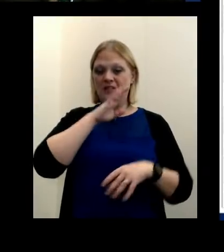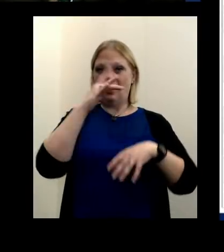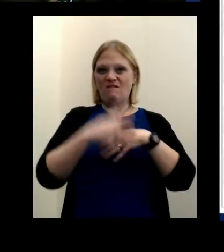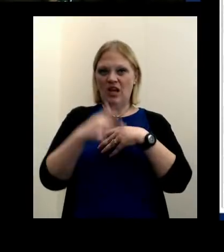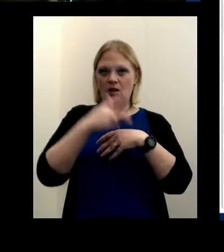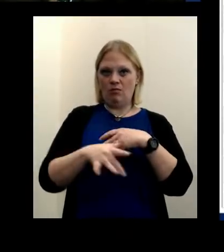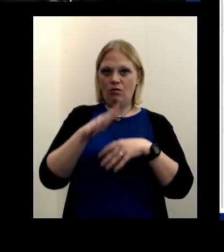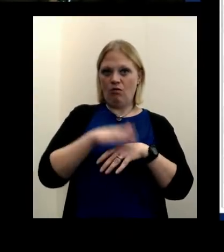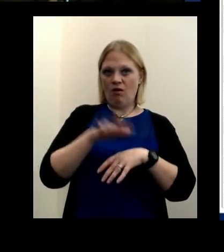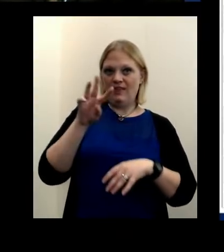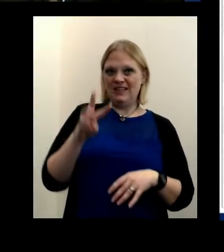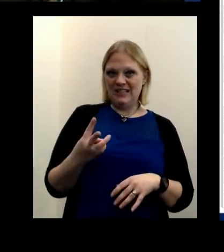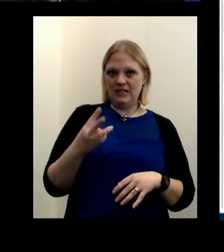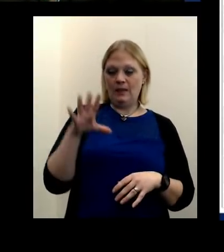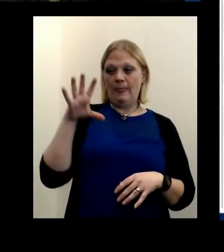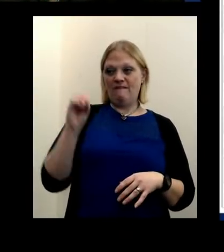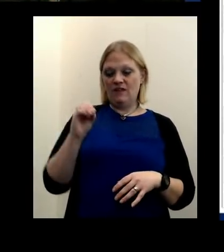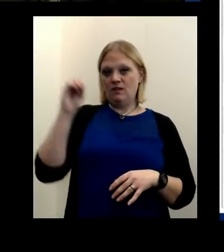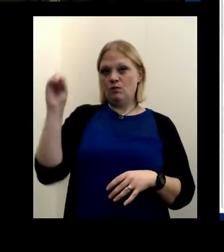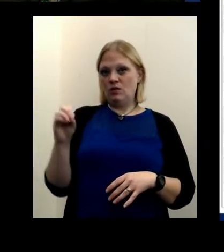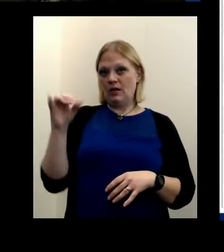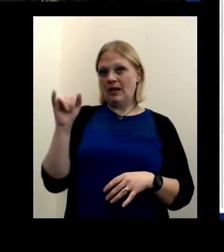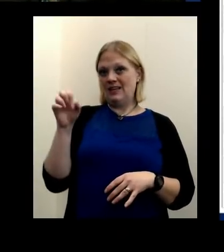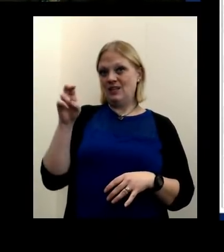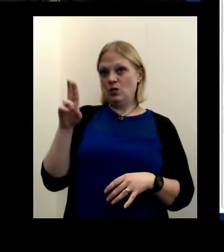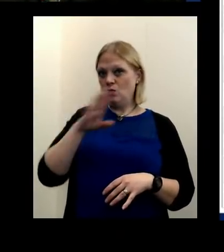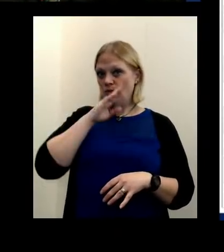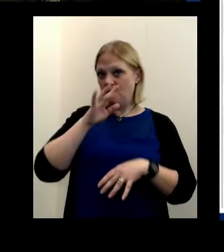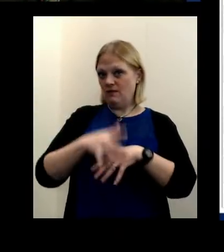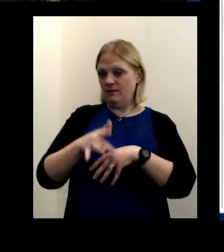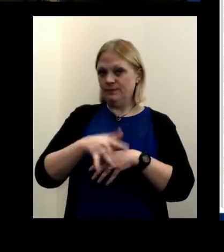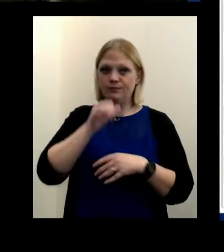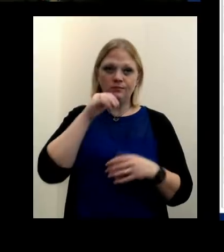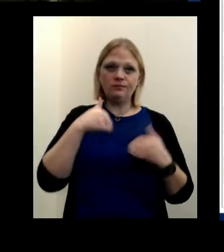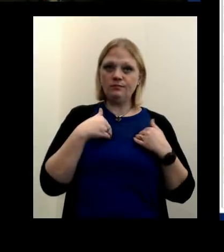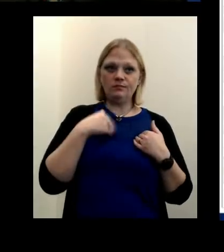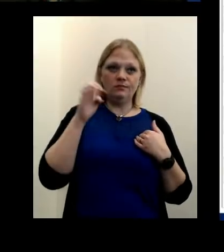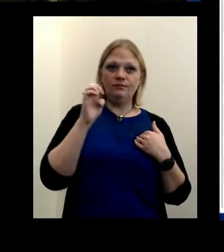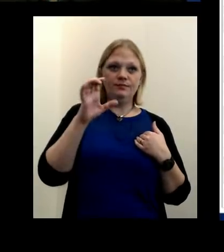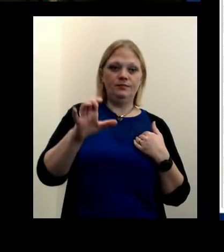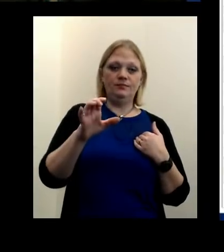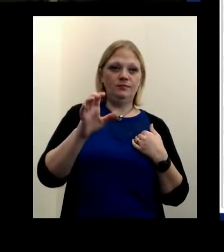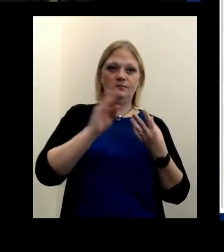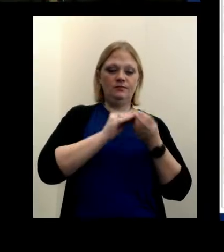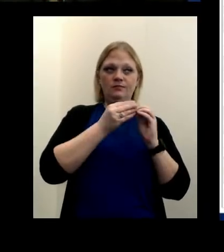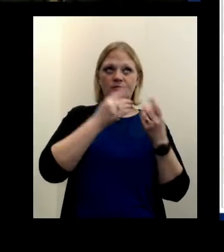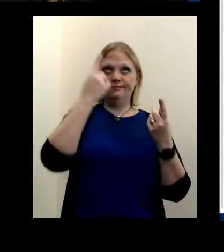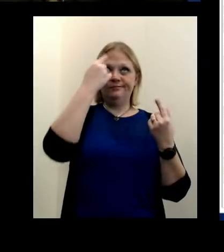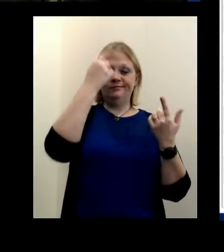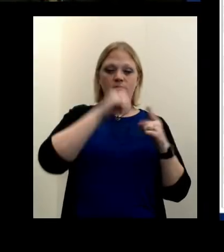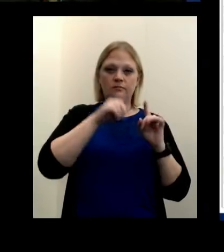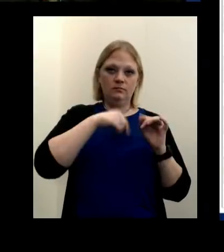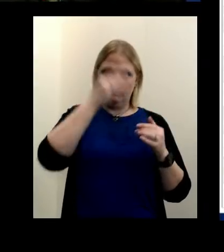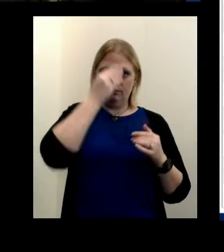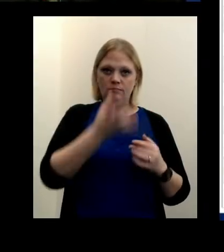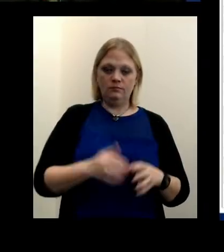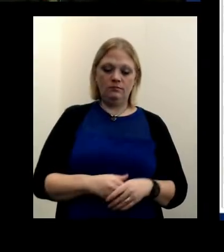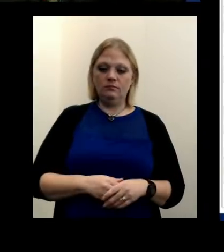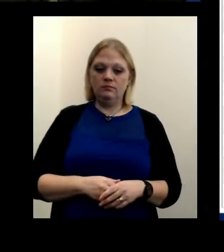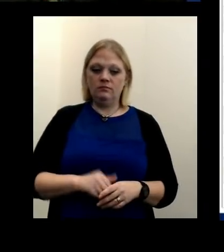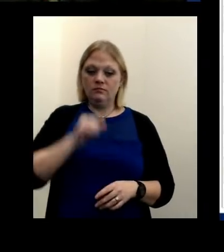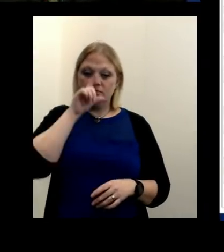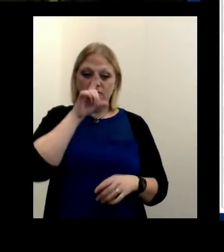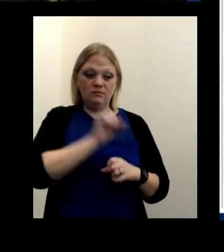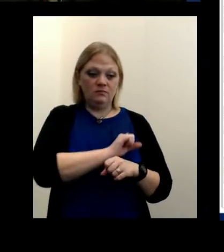6th and 50% of the ICU beds. I don't have the Erie County figures on top of my head, but we could get those to you. We have not